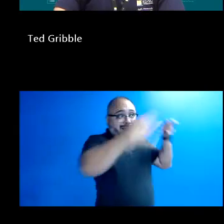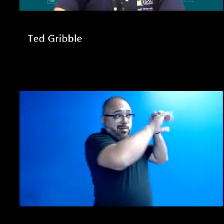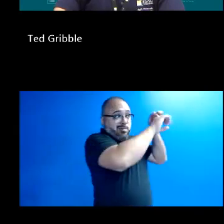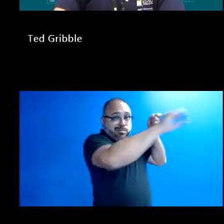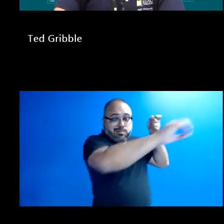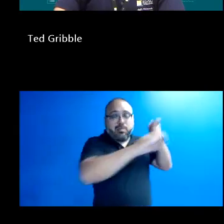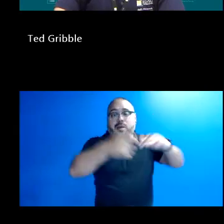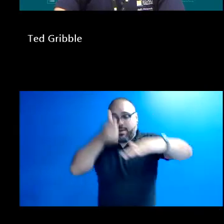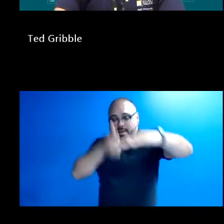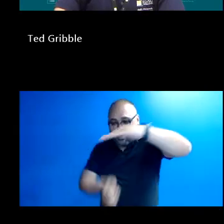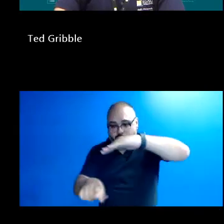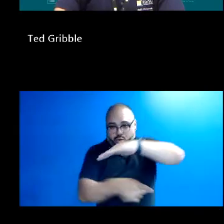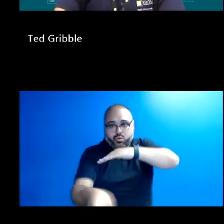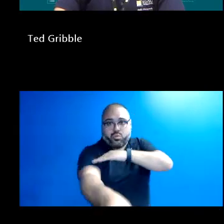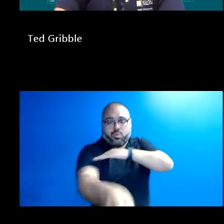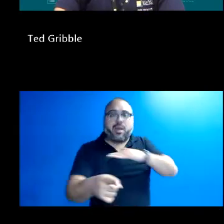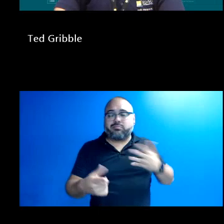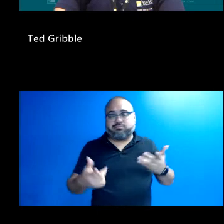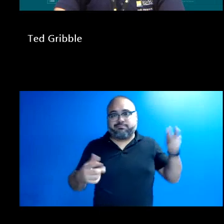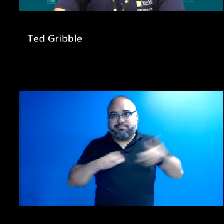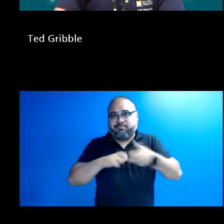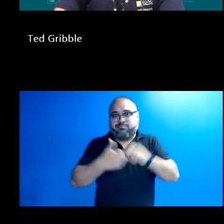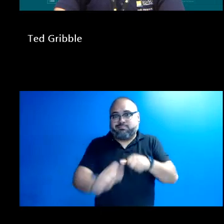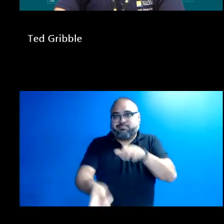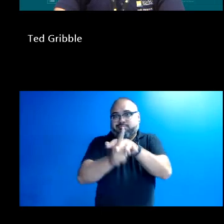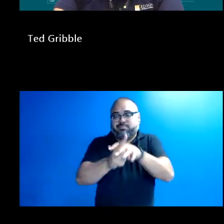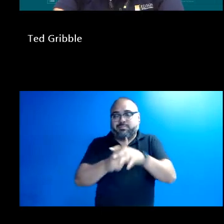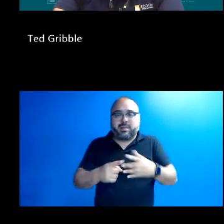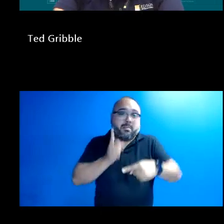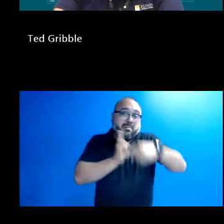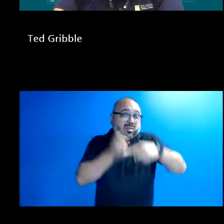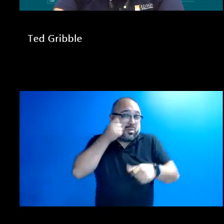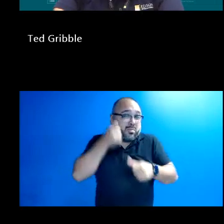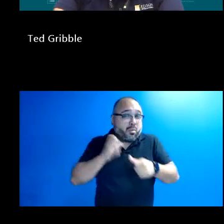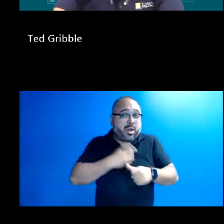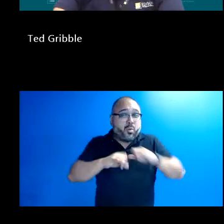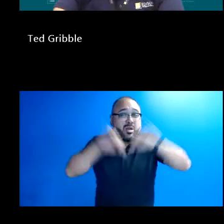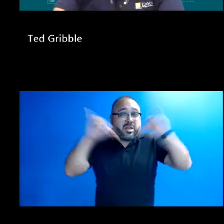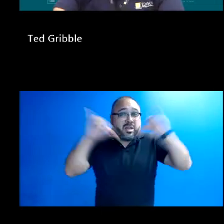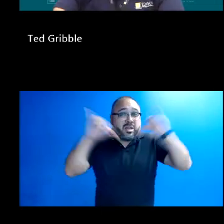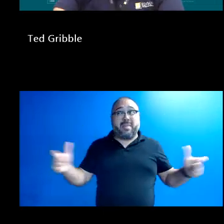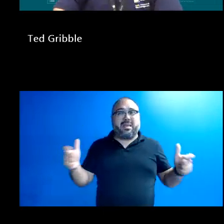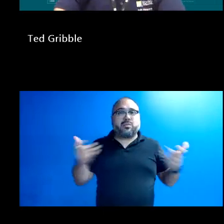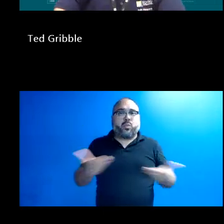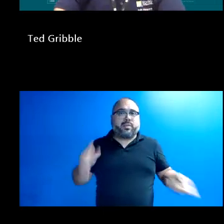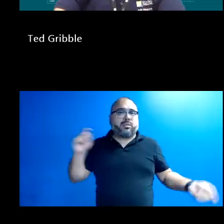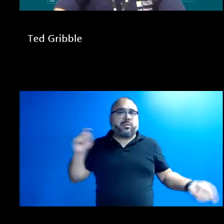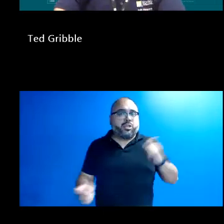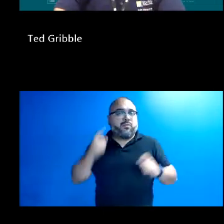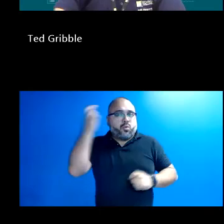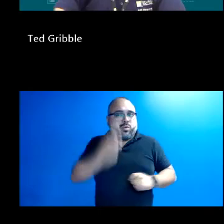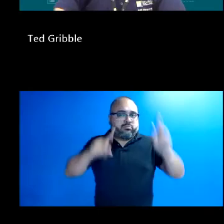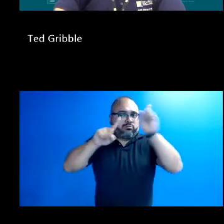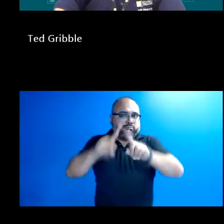But there are a lot of anomalies, and also our system is dynamic, so things change for various reasons all the time. So